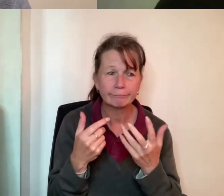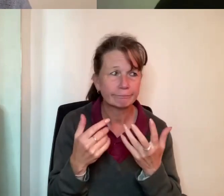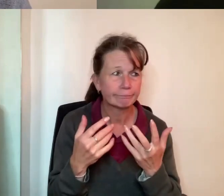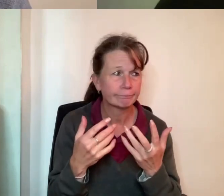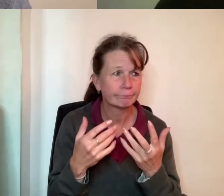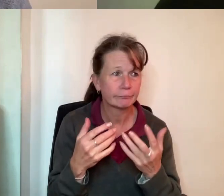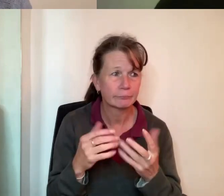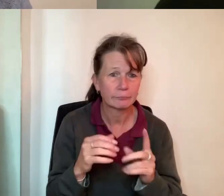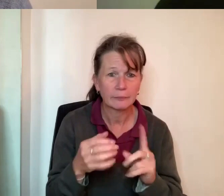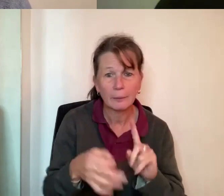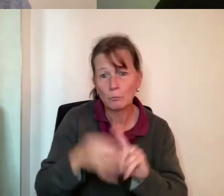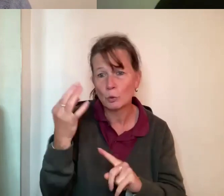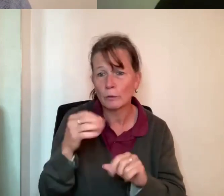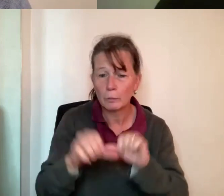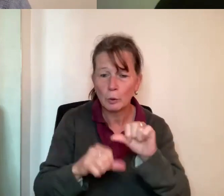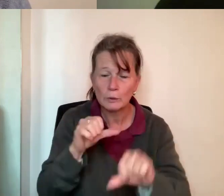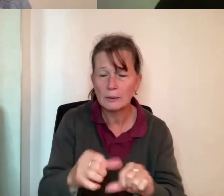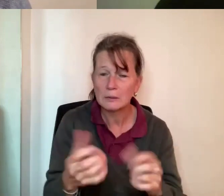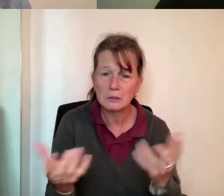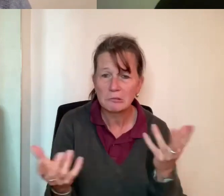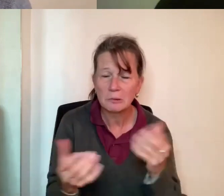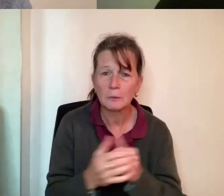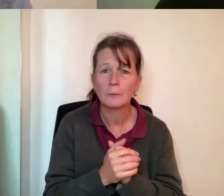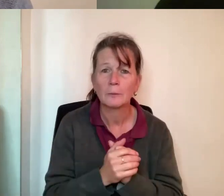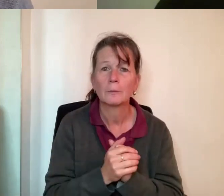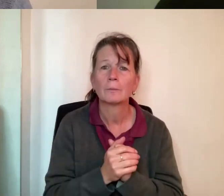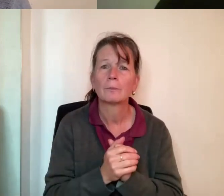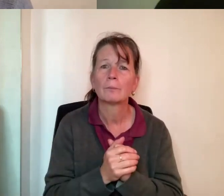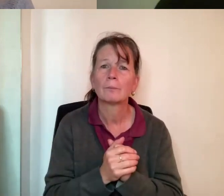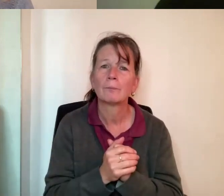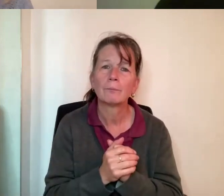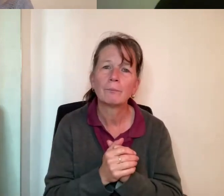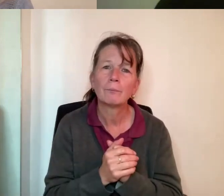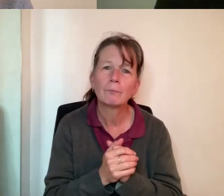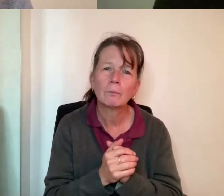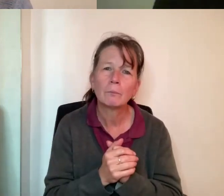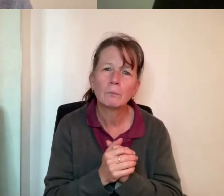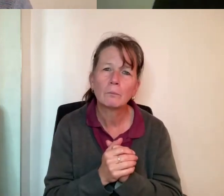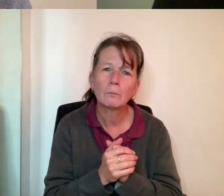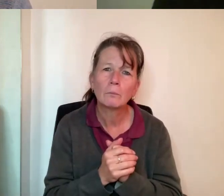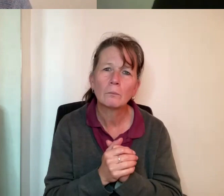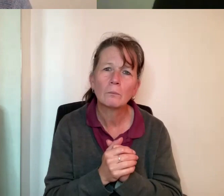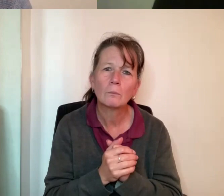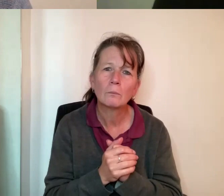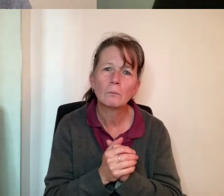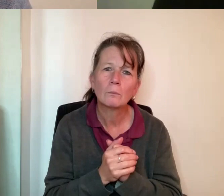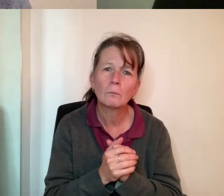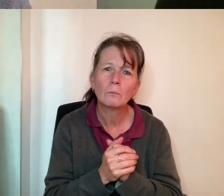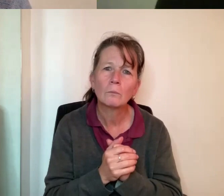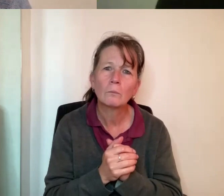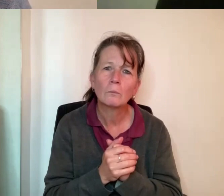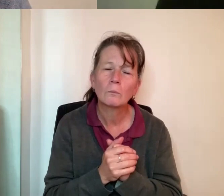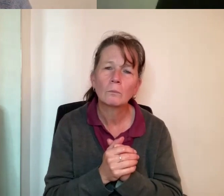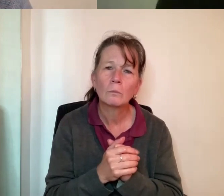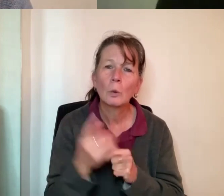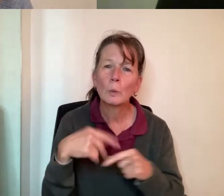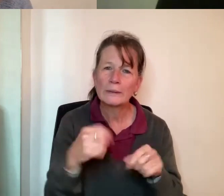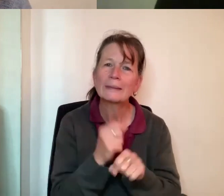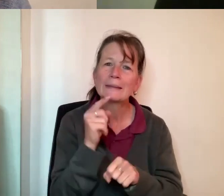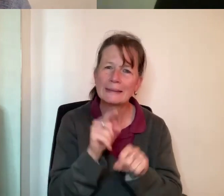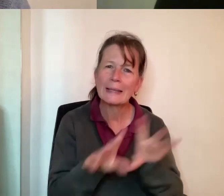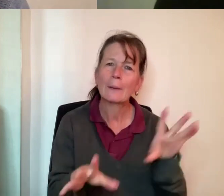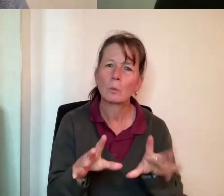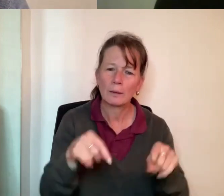with that. Well, that's something we did with, and I think I can see Matilda wants to speak, but with the director's process, we